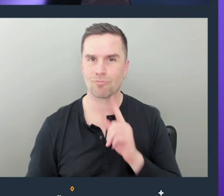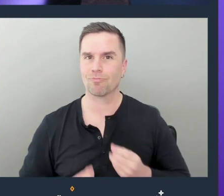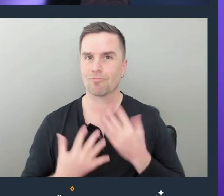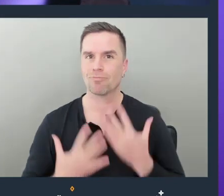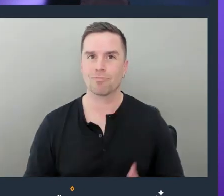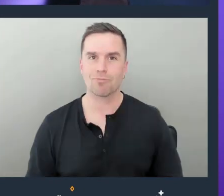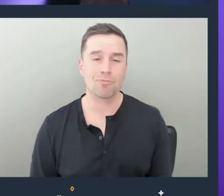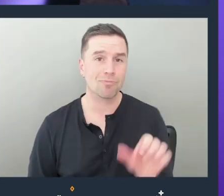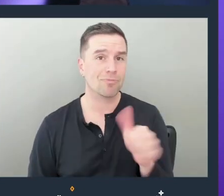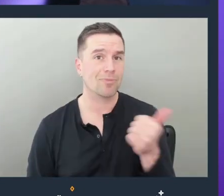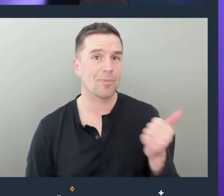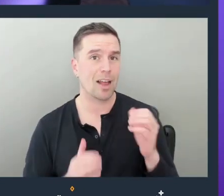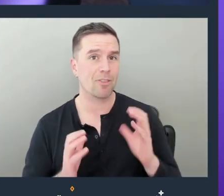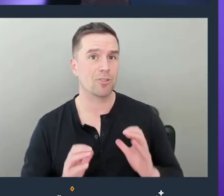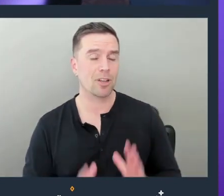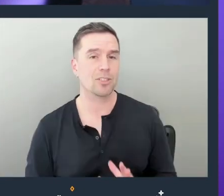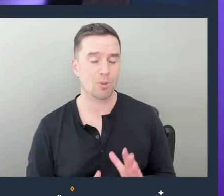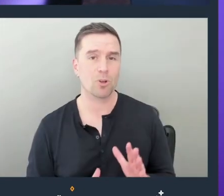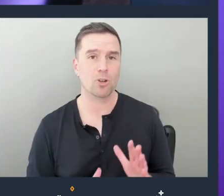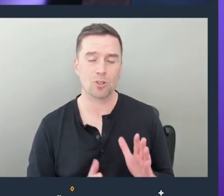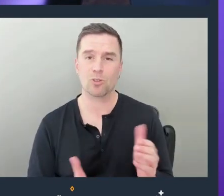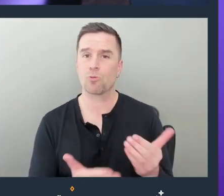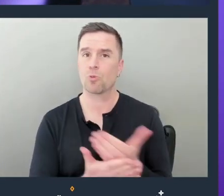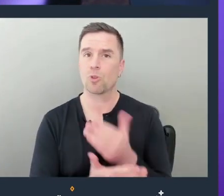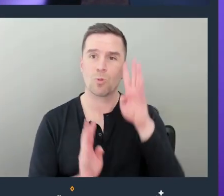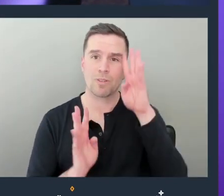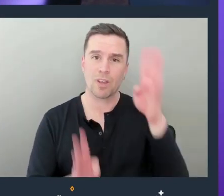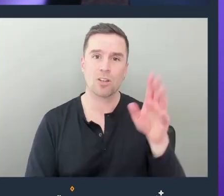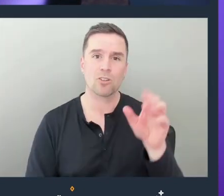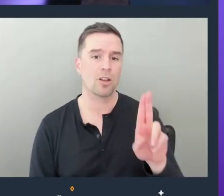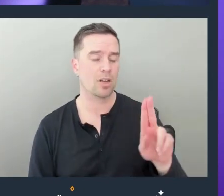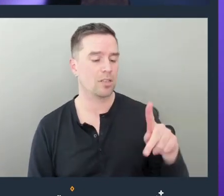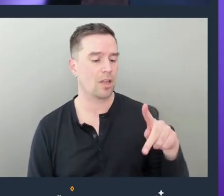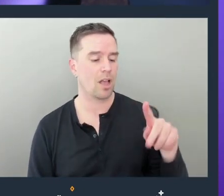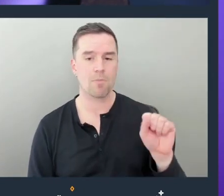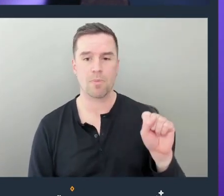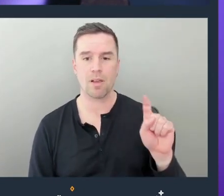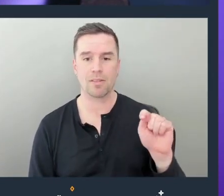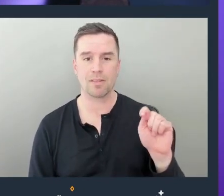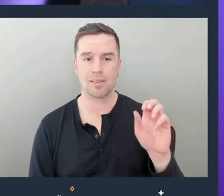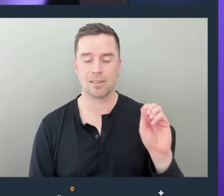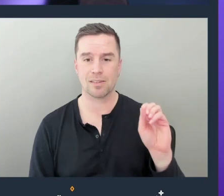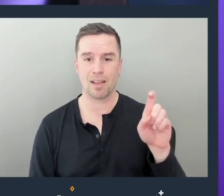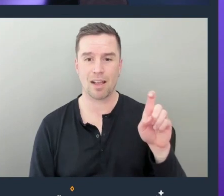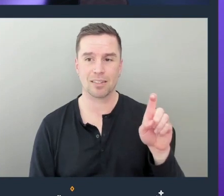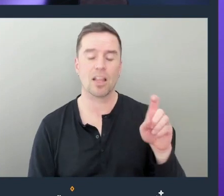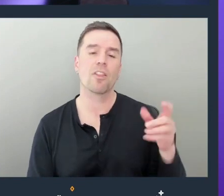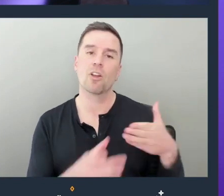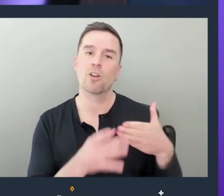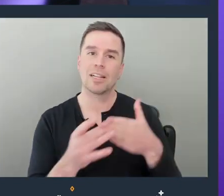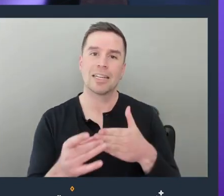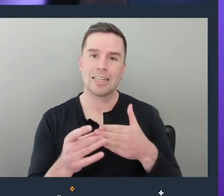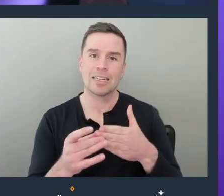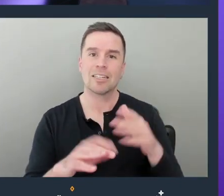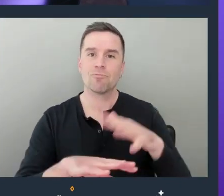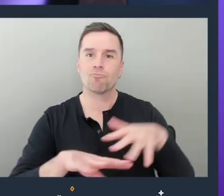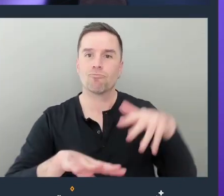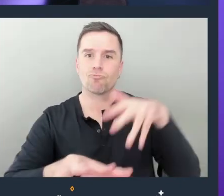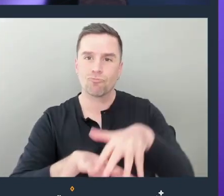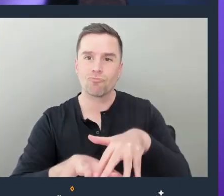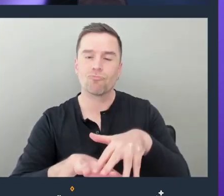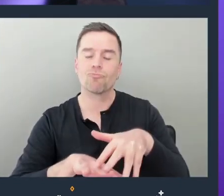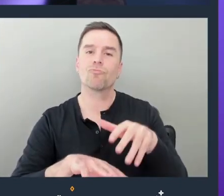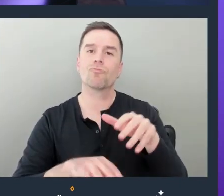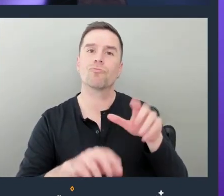customer that's unlocking new innovations is Upstocks. They are a leading Indian discount broker, providing financial education and a